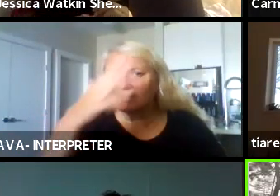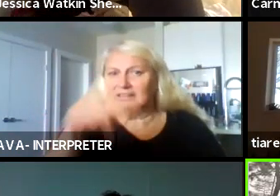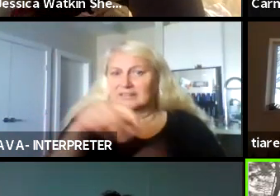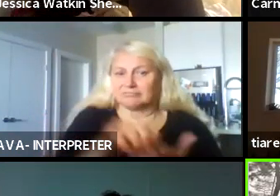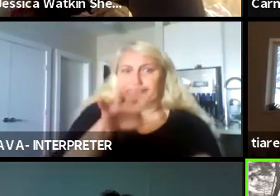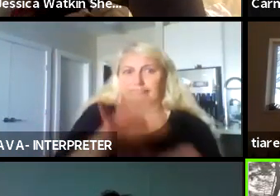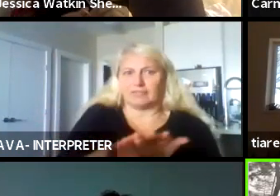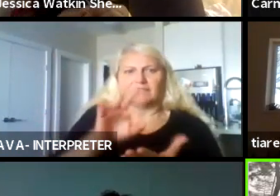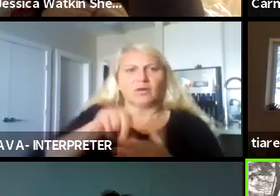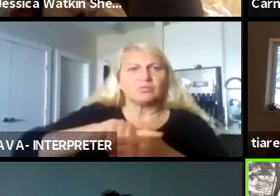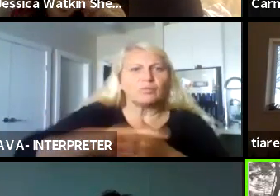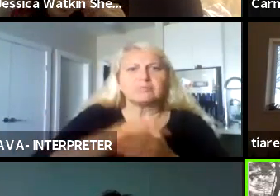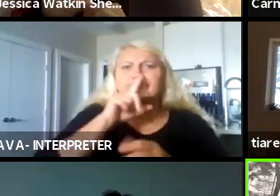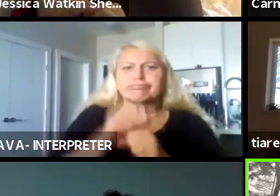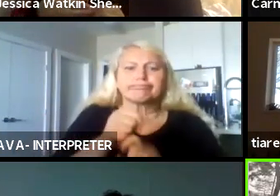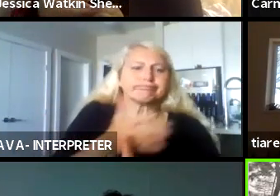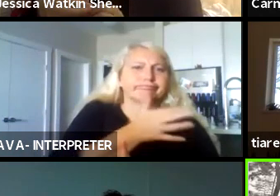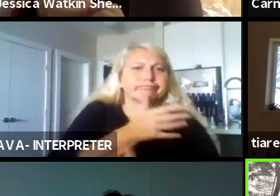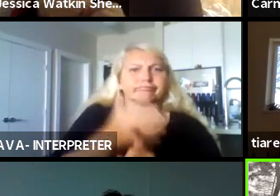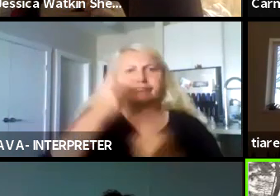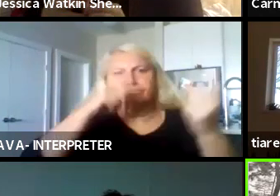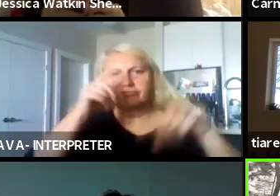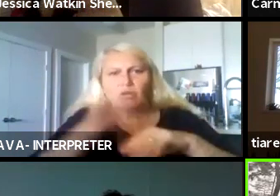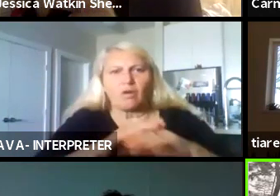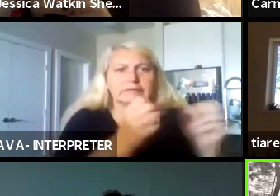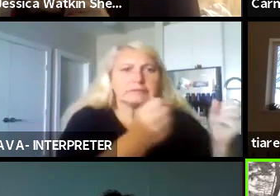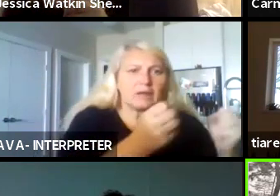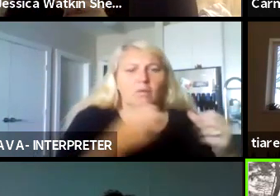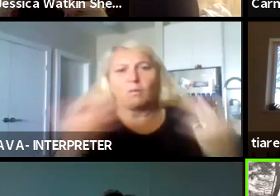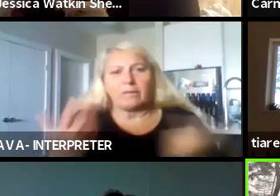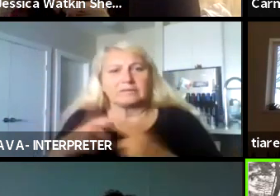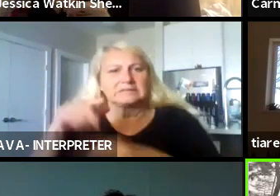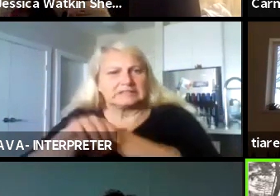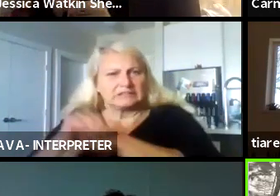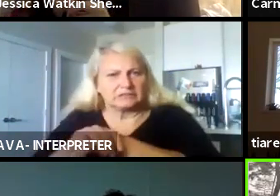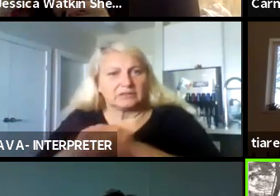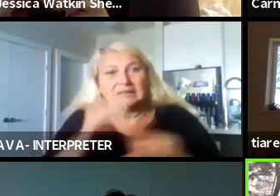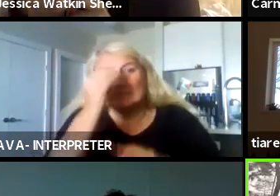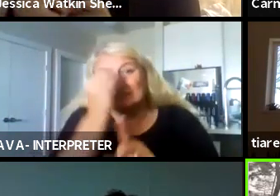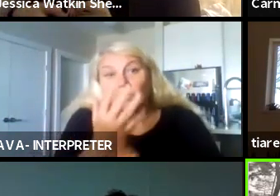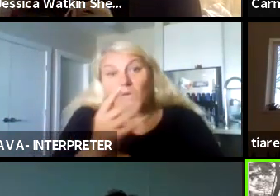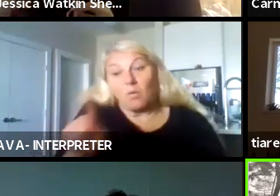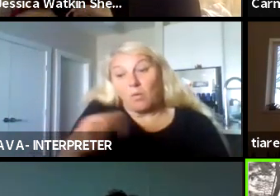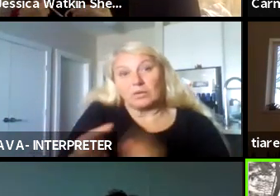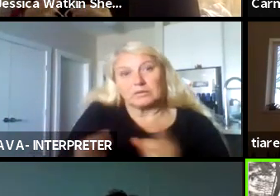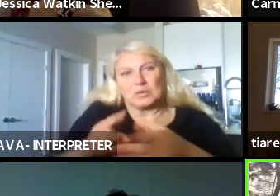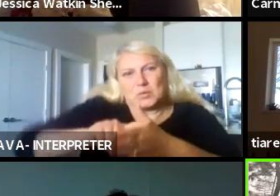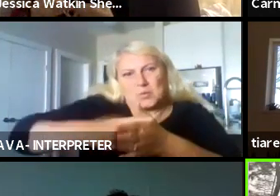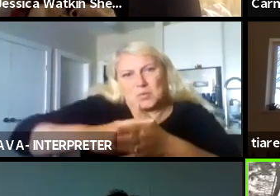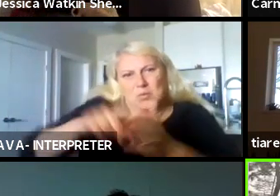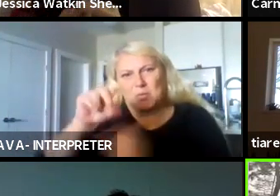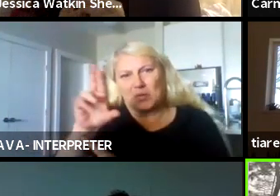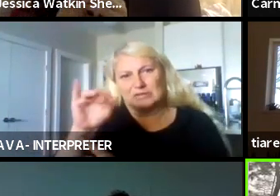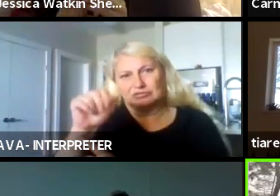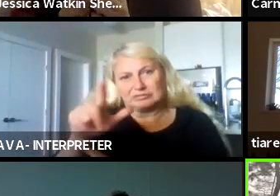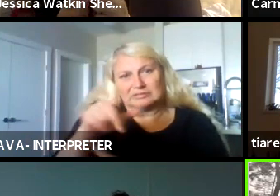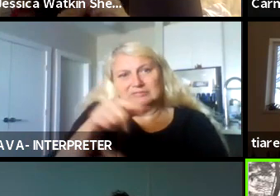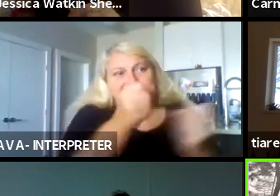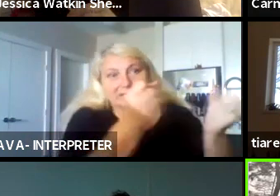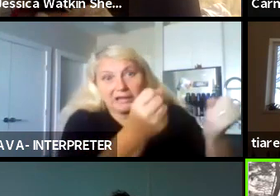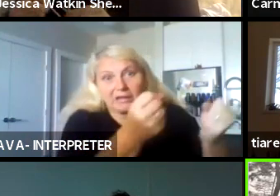original signed or spoken language. Only the original signed and or spoken language or